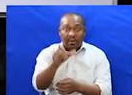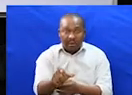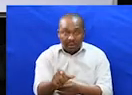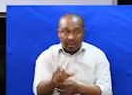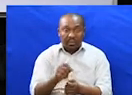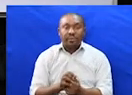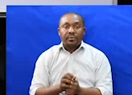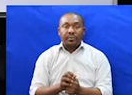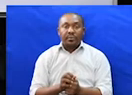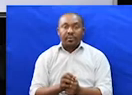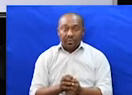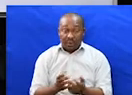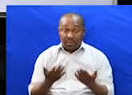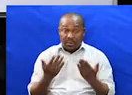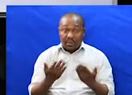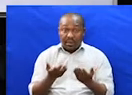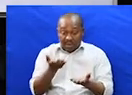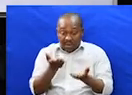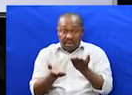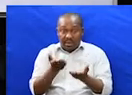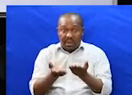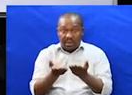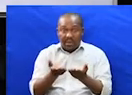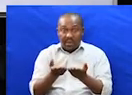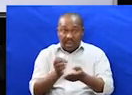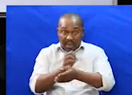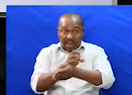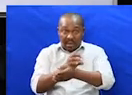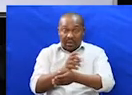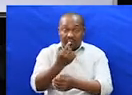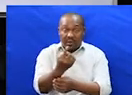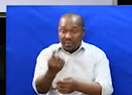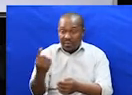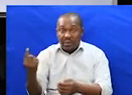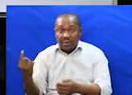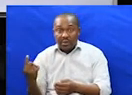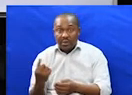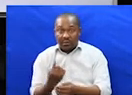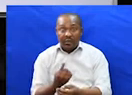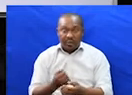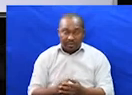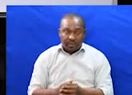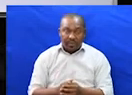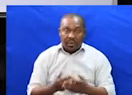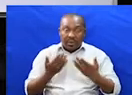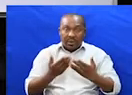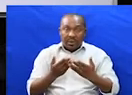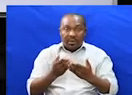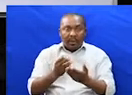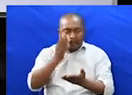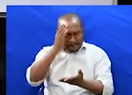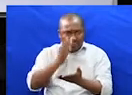They determine a particular character of individual. And a particular arrangement,